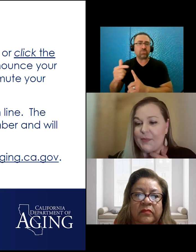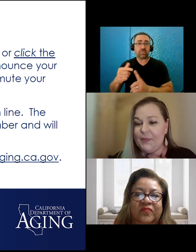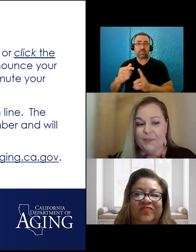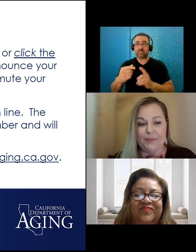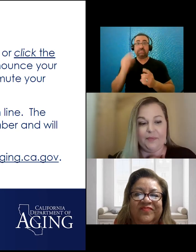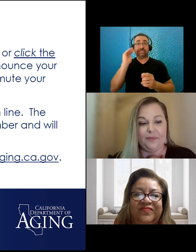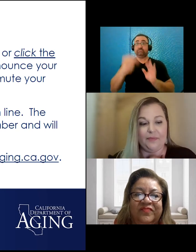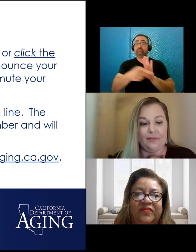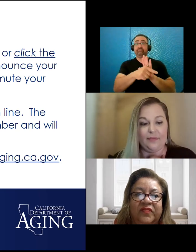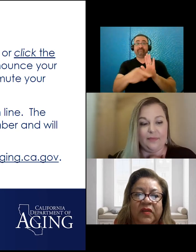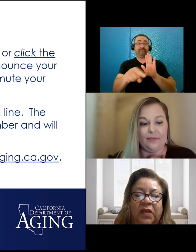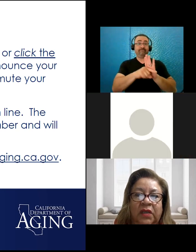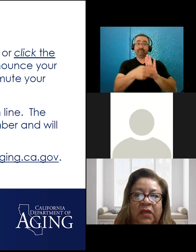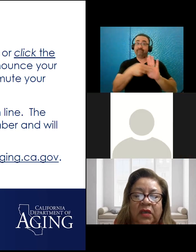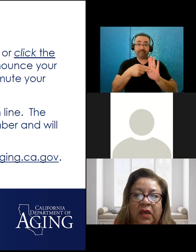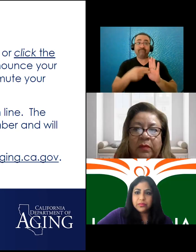stigmatized?